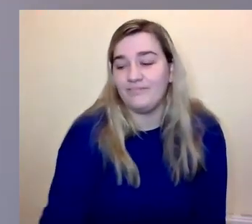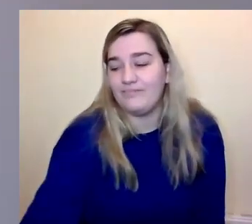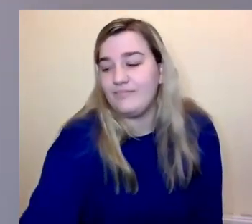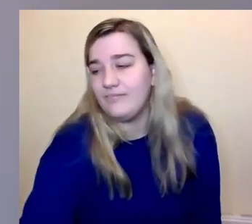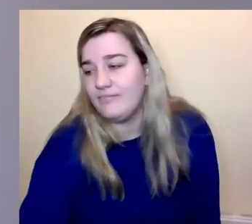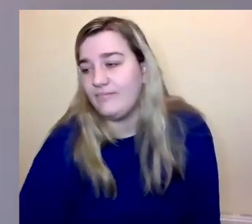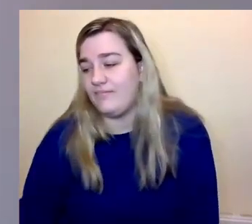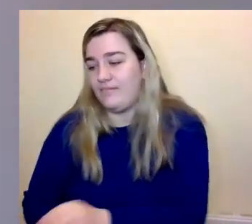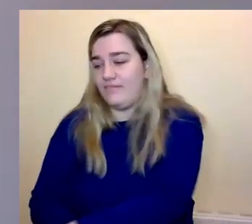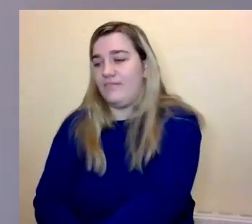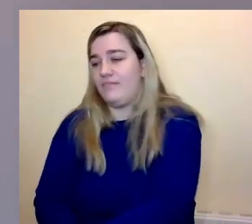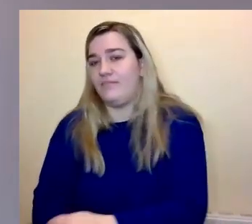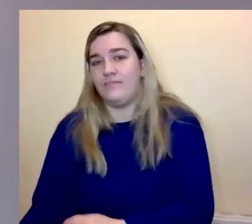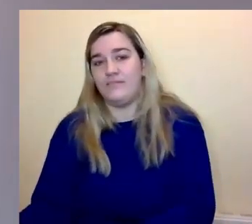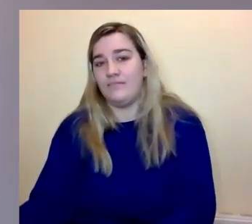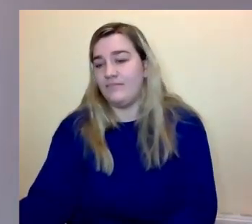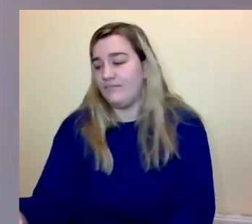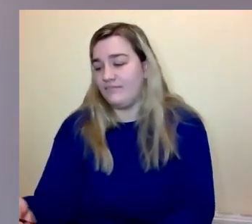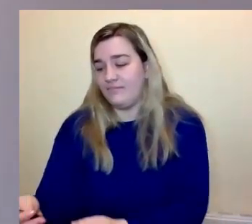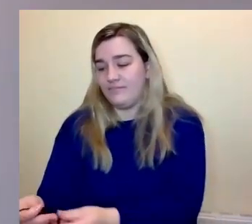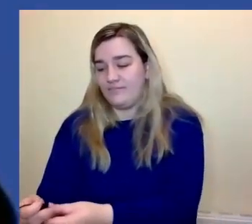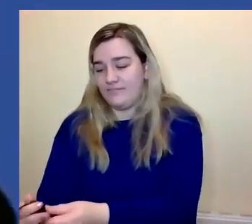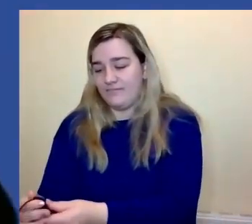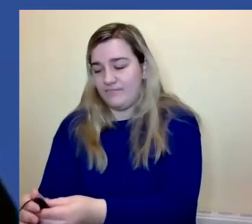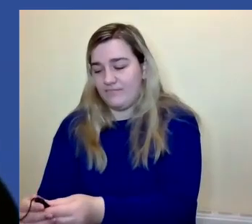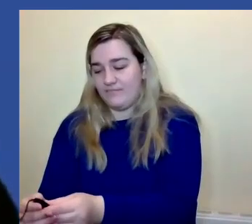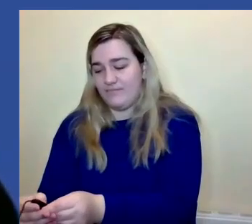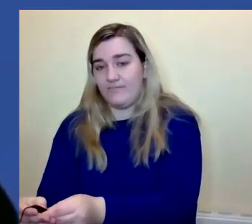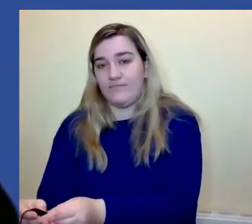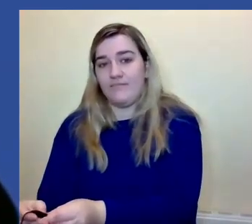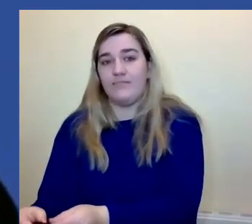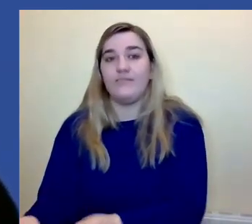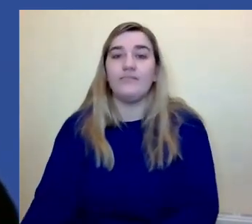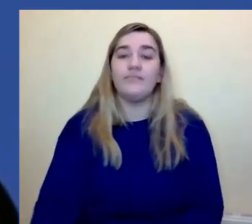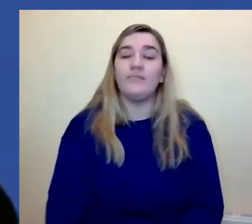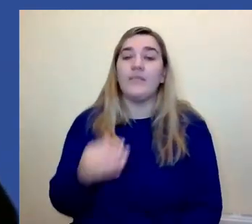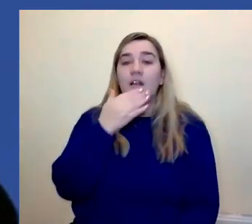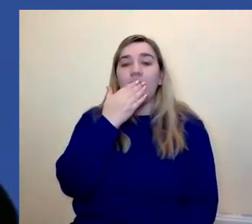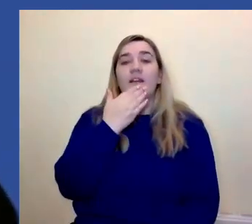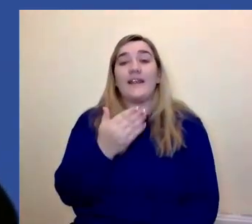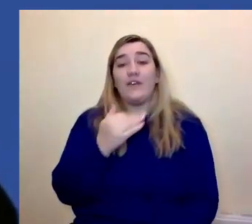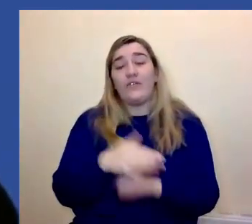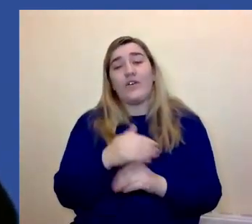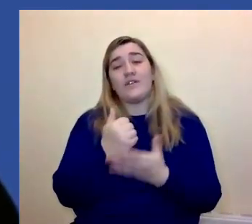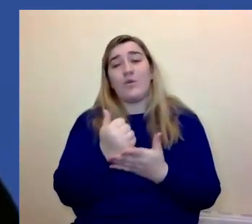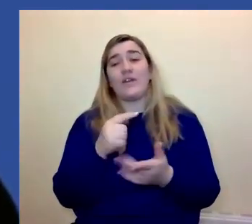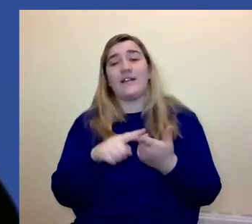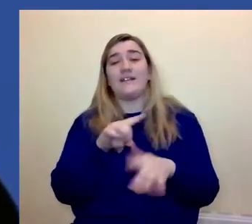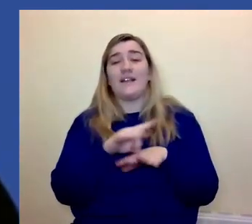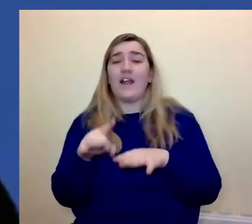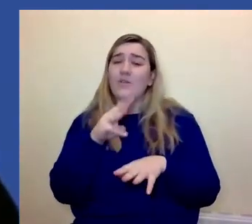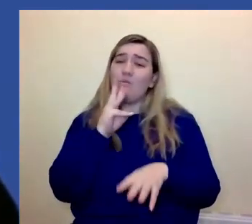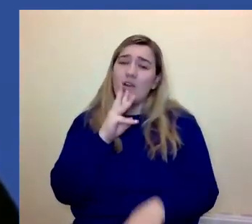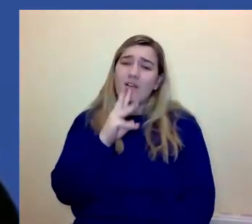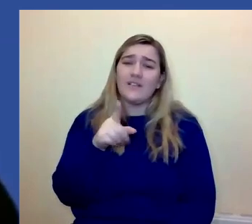Thank you, Anya, and thank you for your support and kind words. And ending on that note is always welcome. We need to